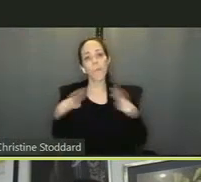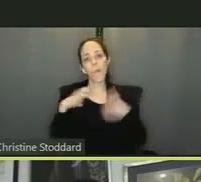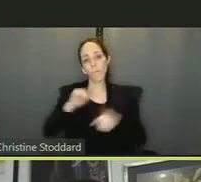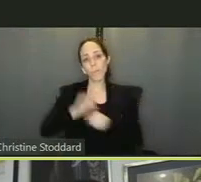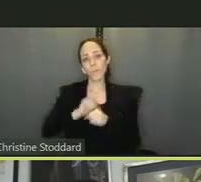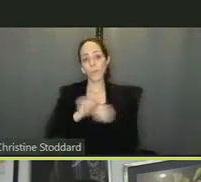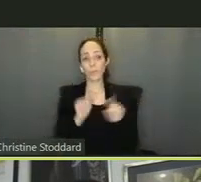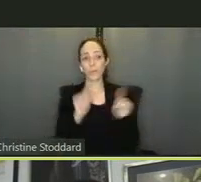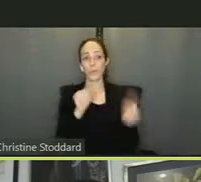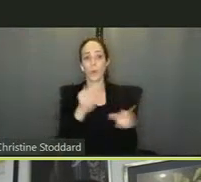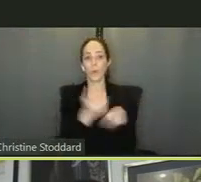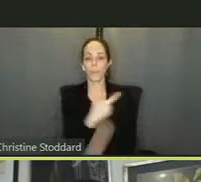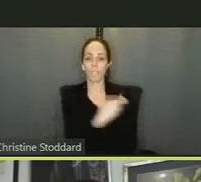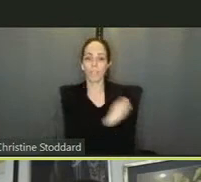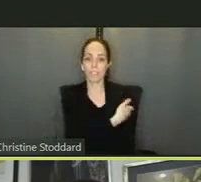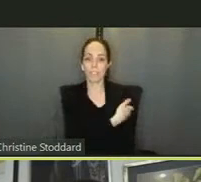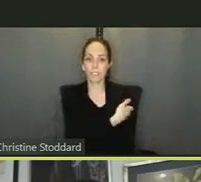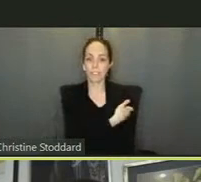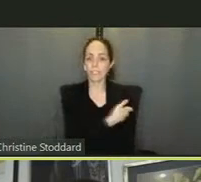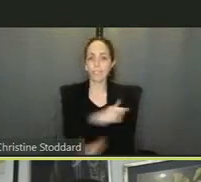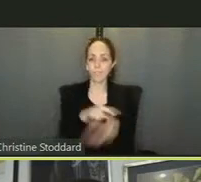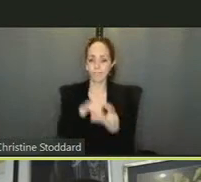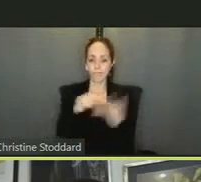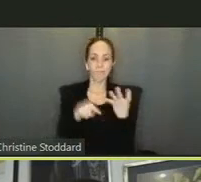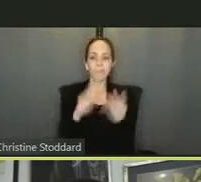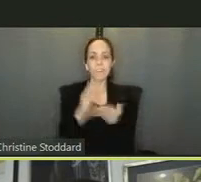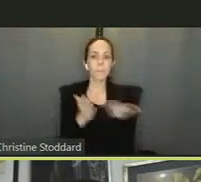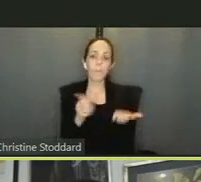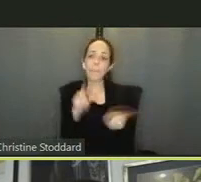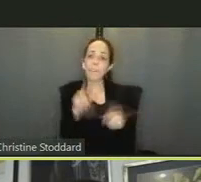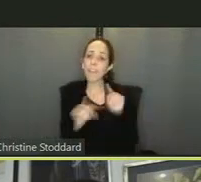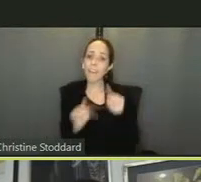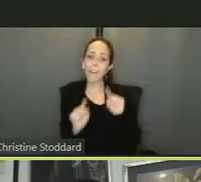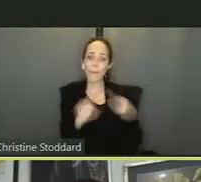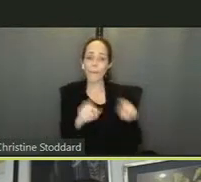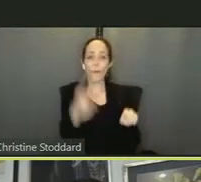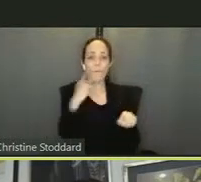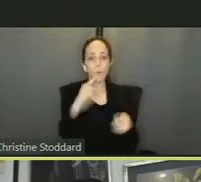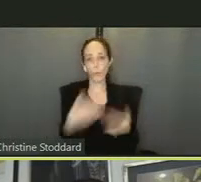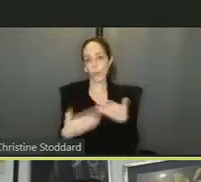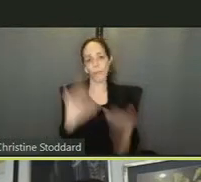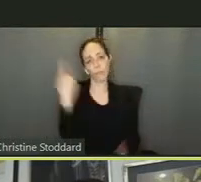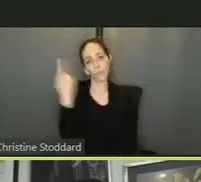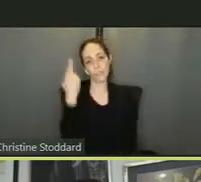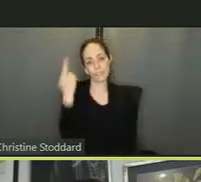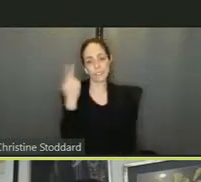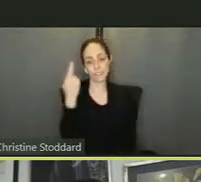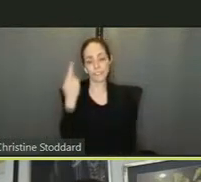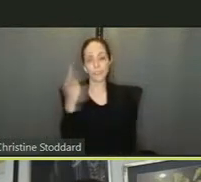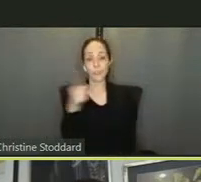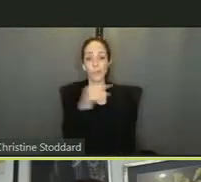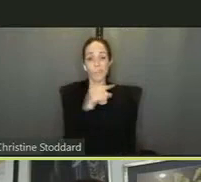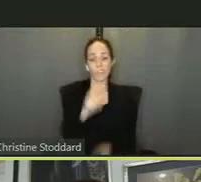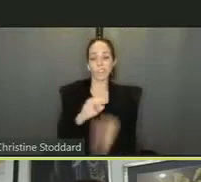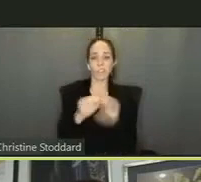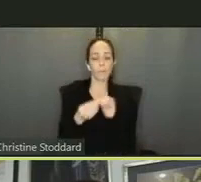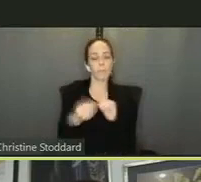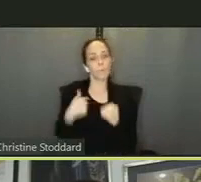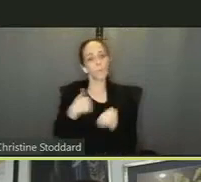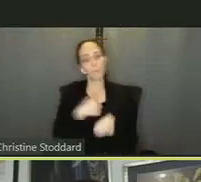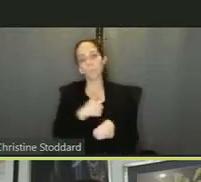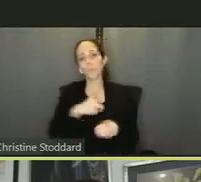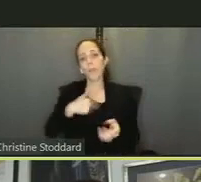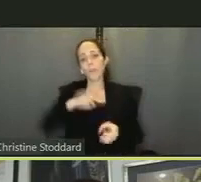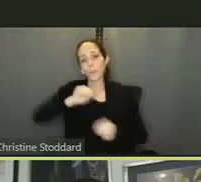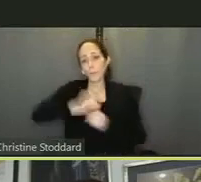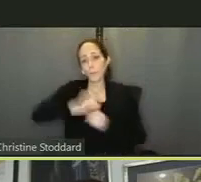And many might not be able to do it. So what these early numbers are showing is that we really need to work hard to make these vaccines